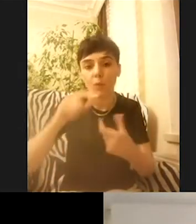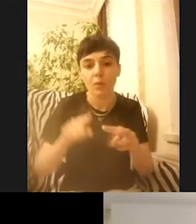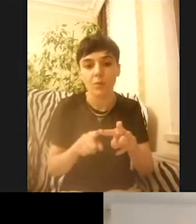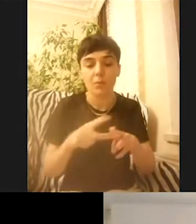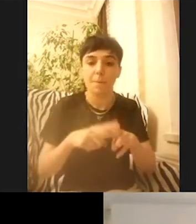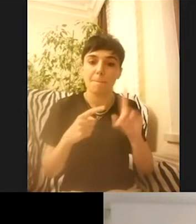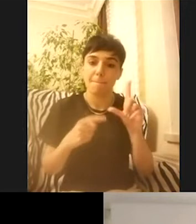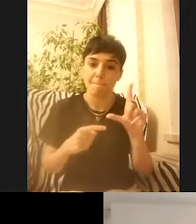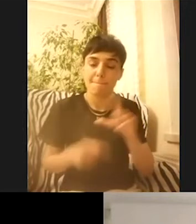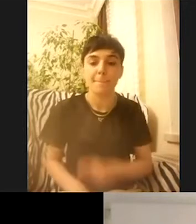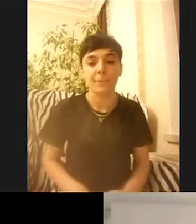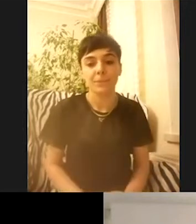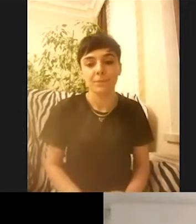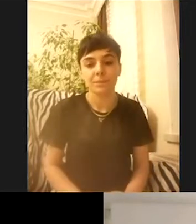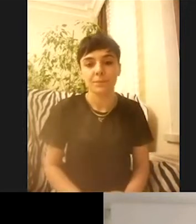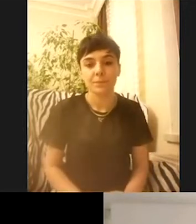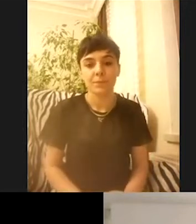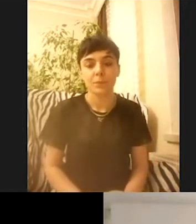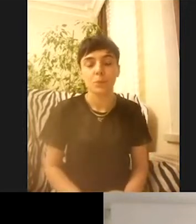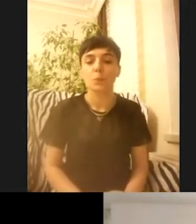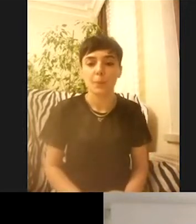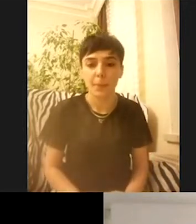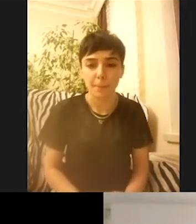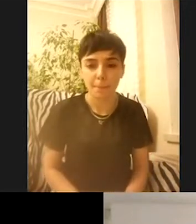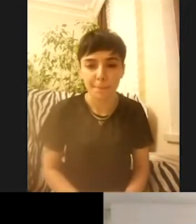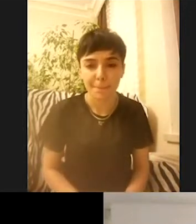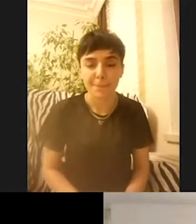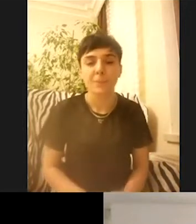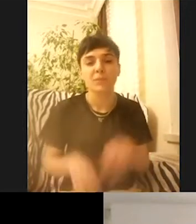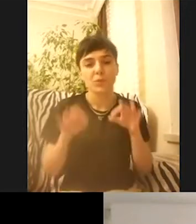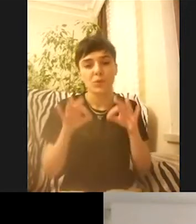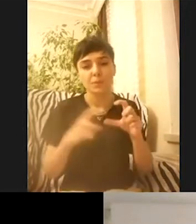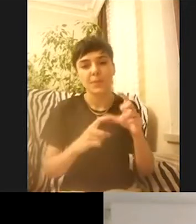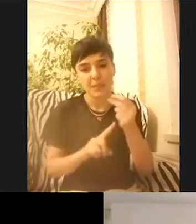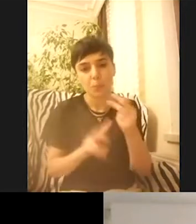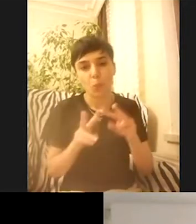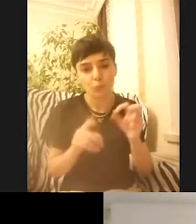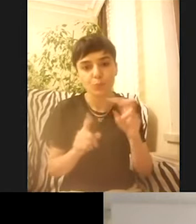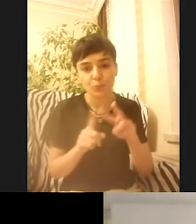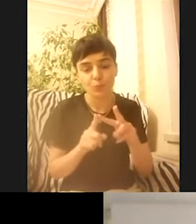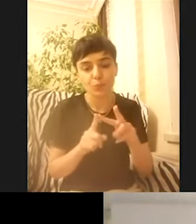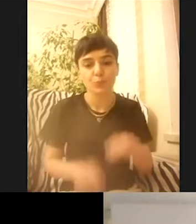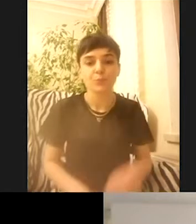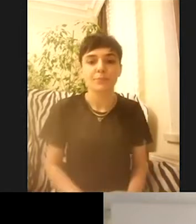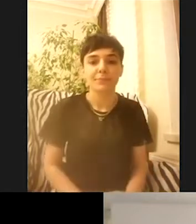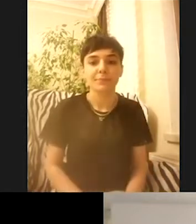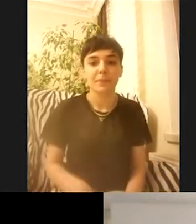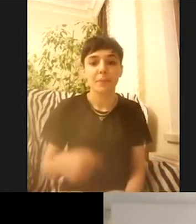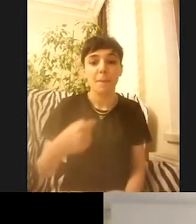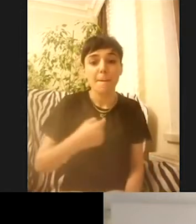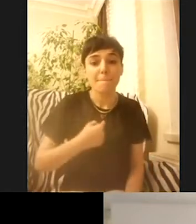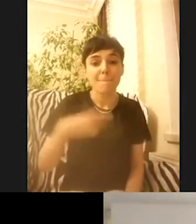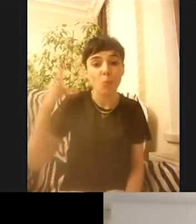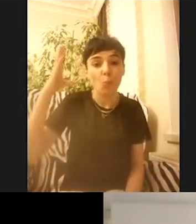And Simone, yeah. Perfect. So I'll read out the Dutch contributing artist. Congratulations. Thank you so